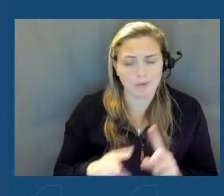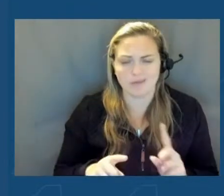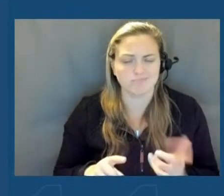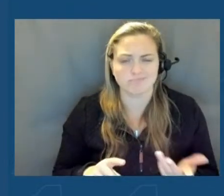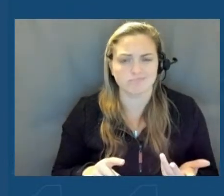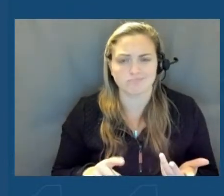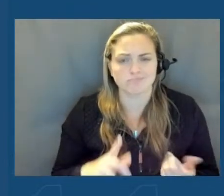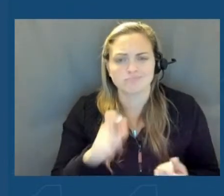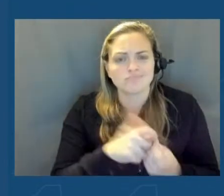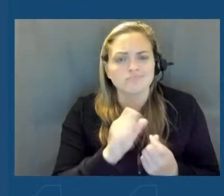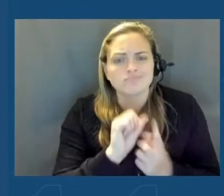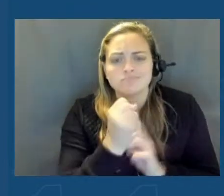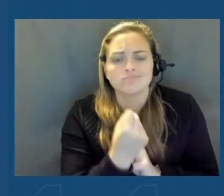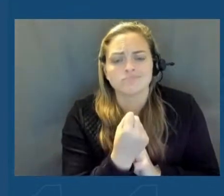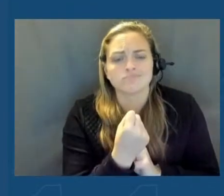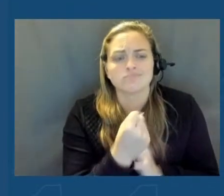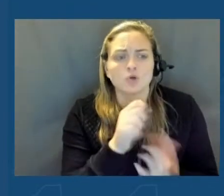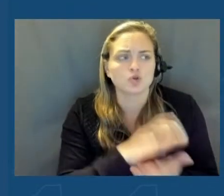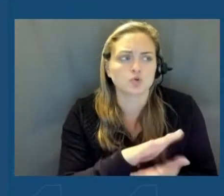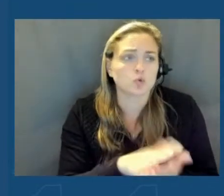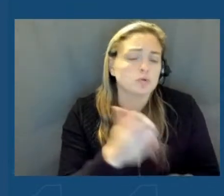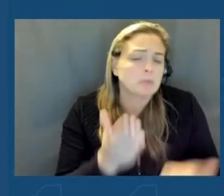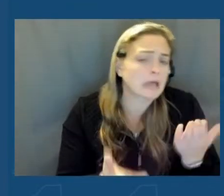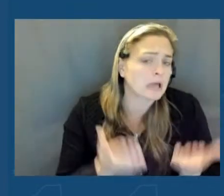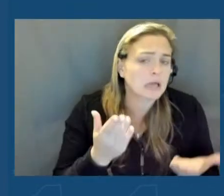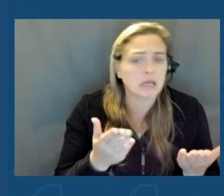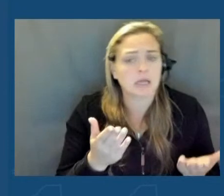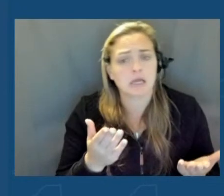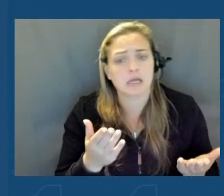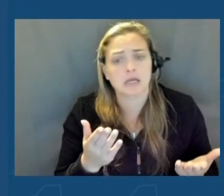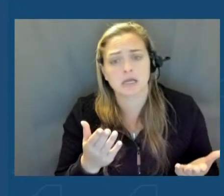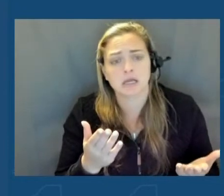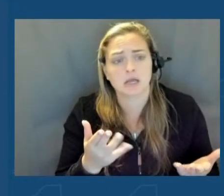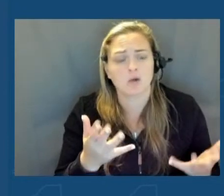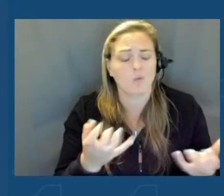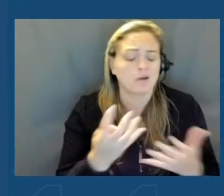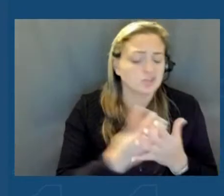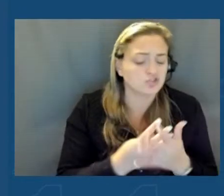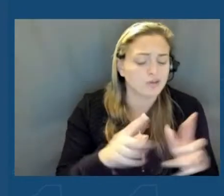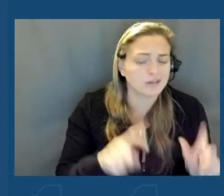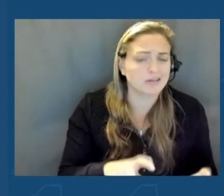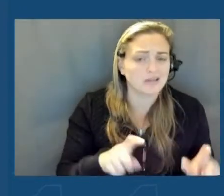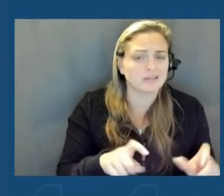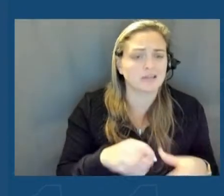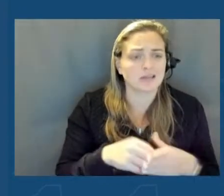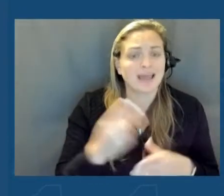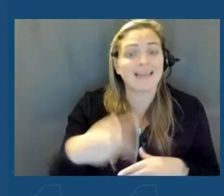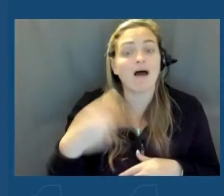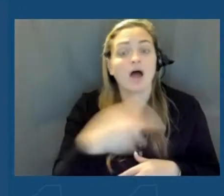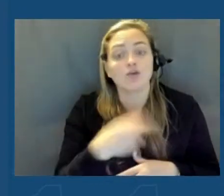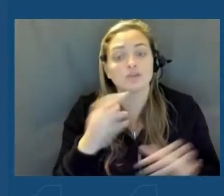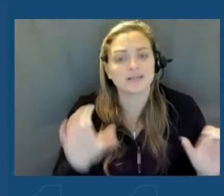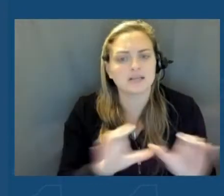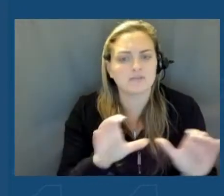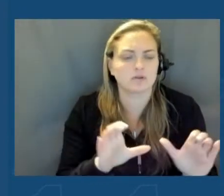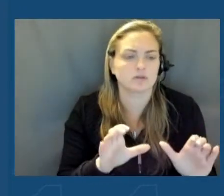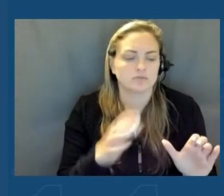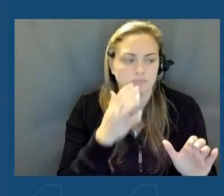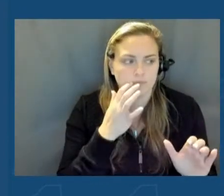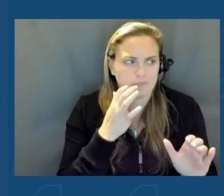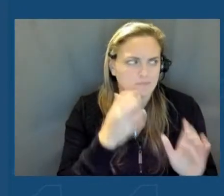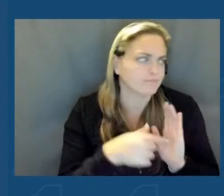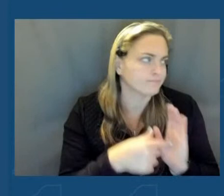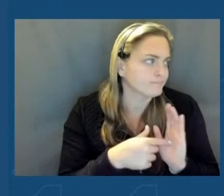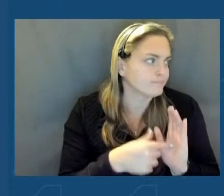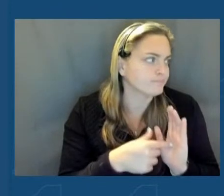certain circumstances, schools may want to opt for doing screening testing in high-risk activities, for example. Let's think about